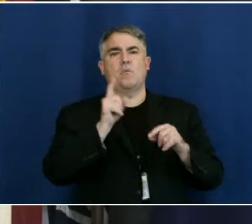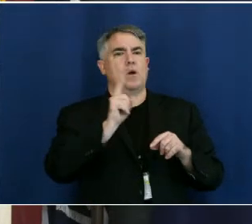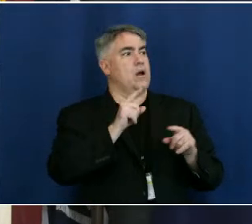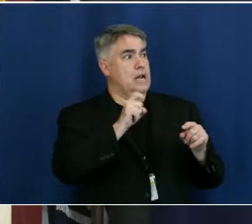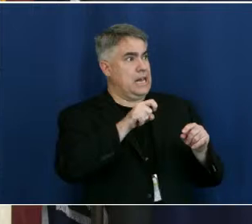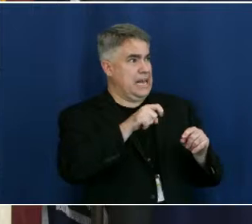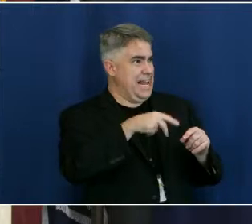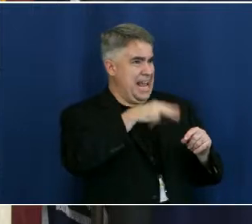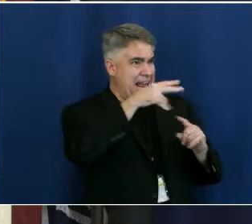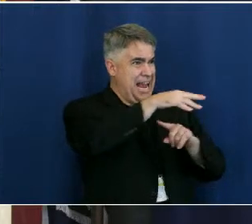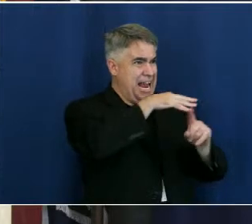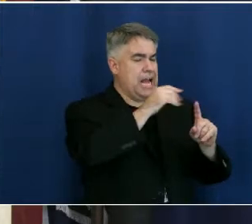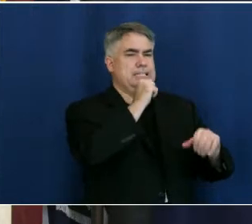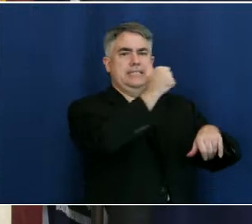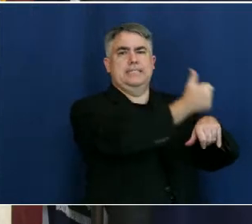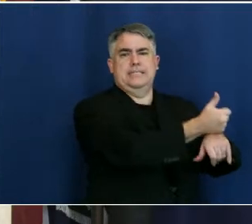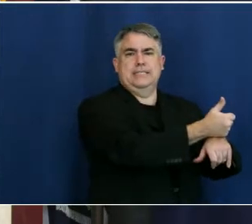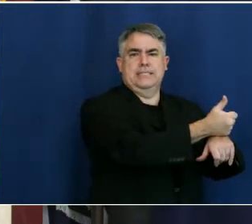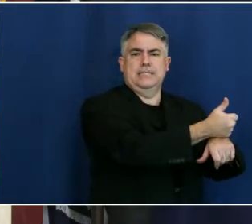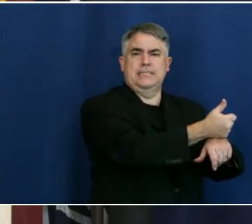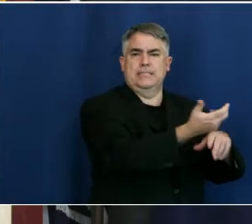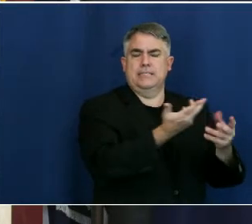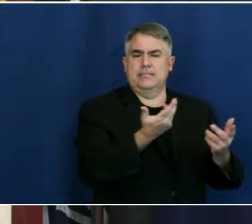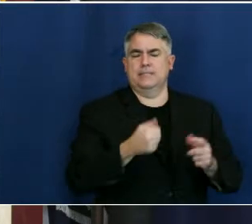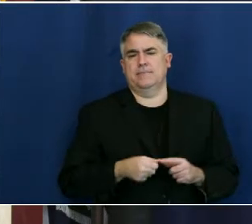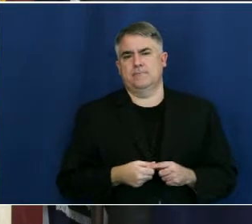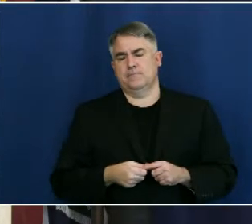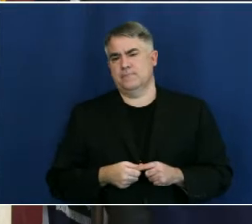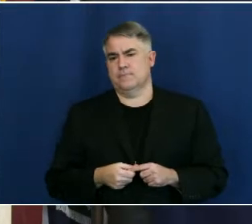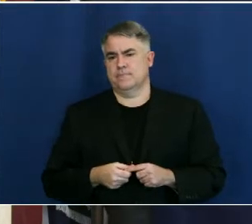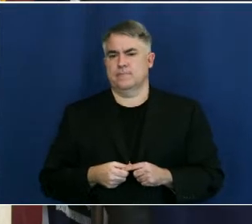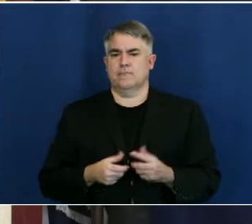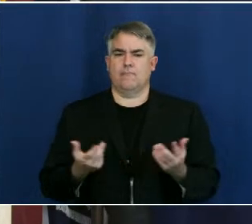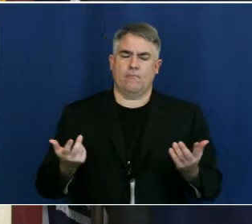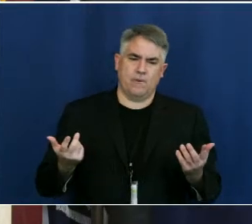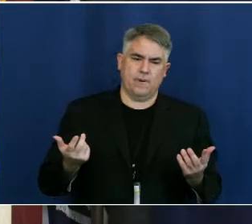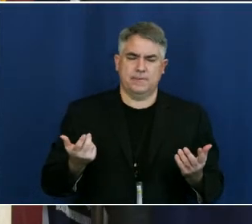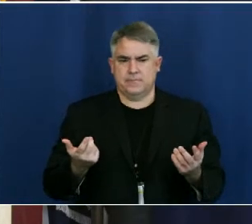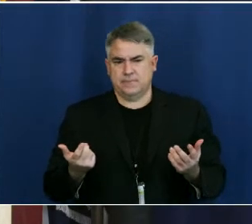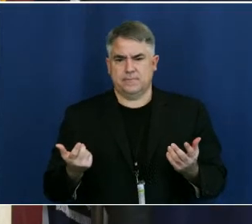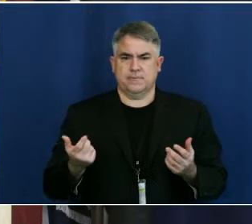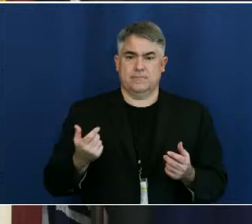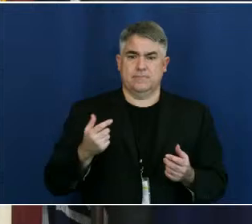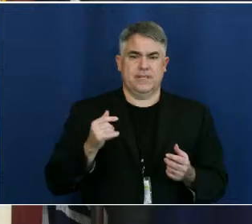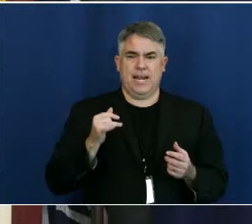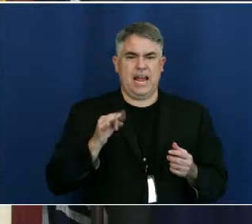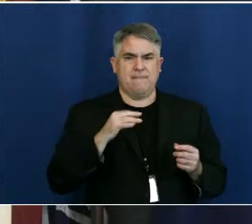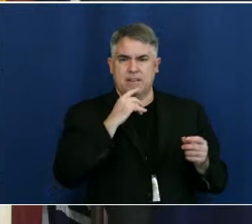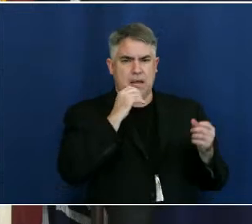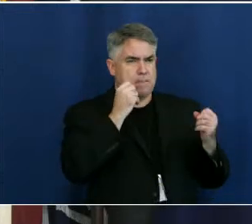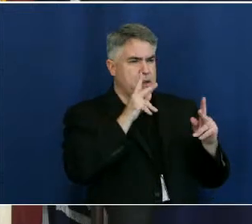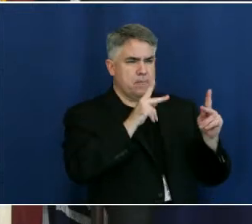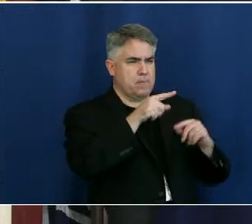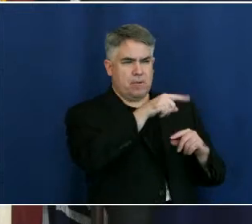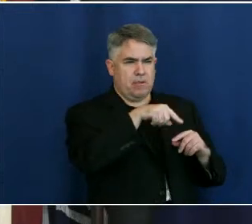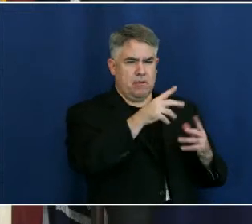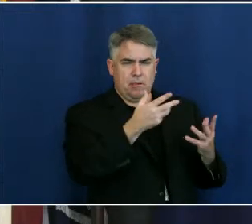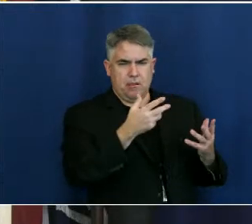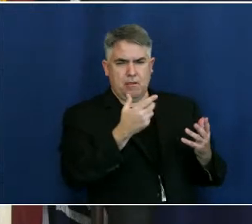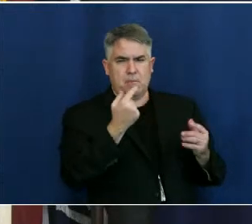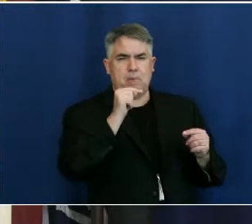in some of the very low dense population areas, it does not make sense to build out the infrastructure for an